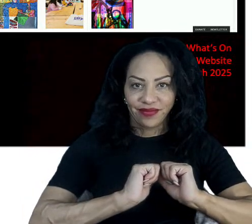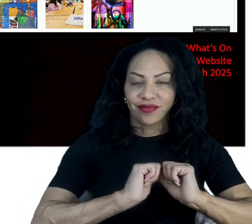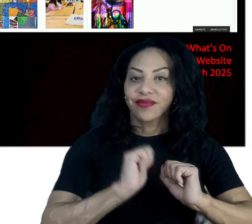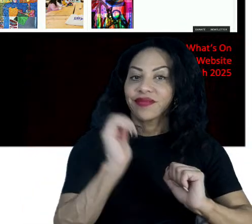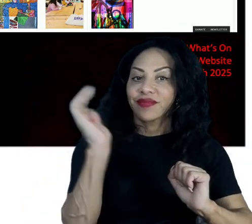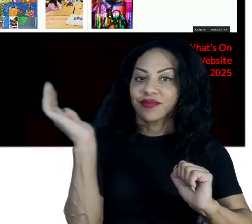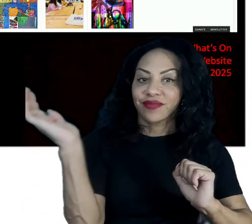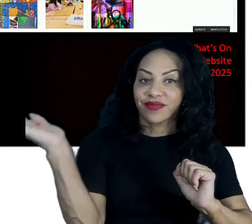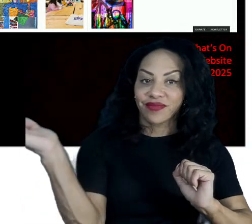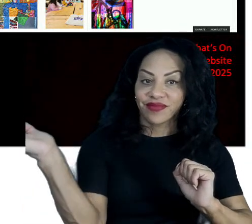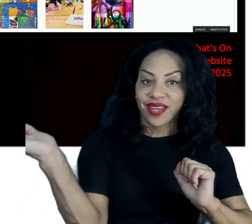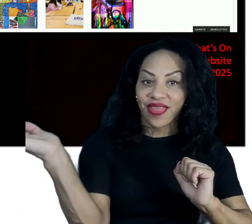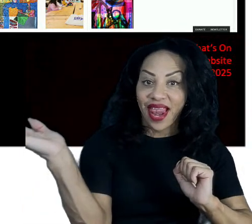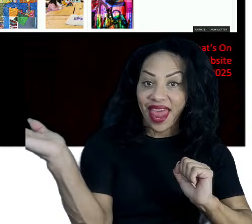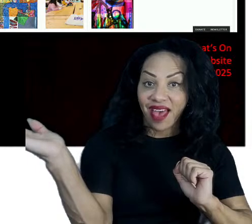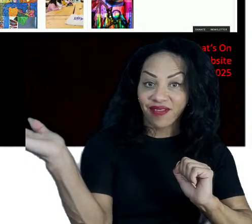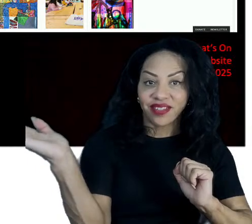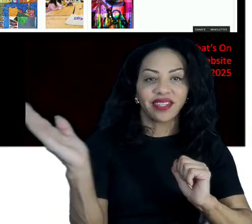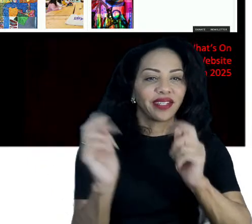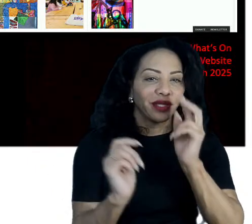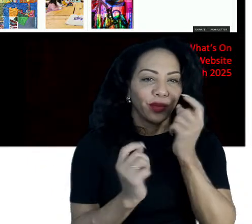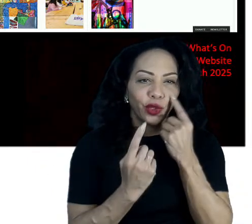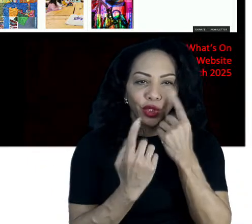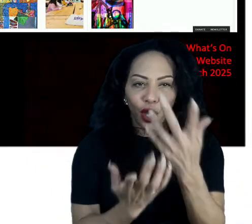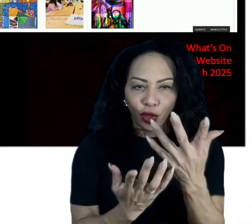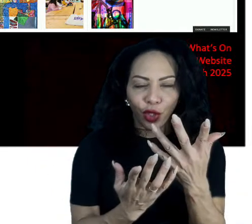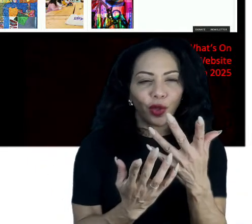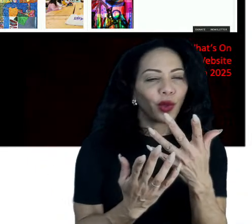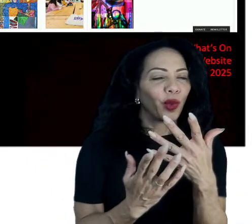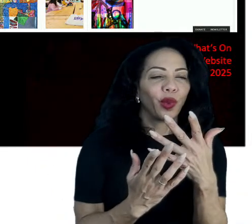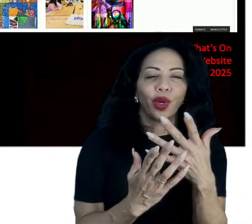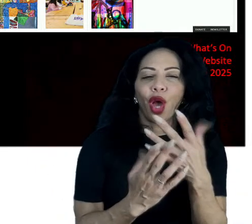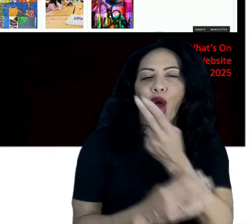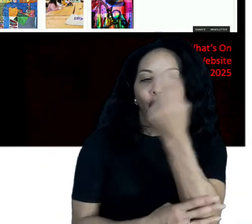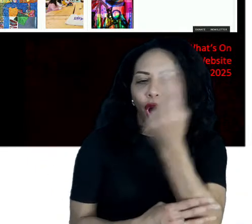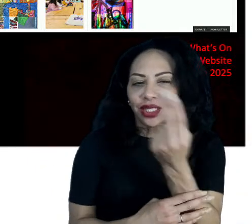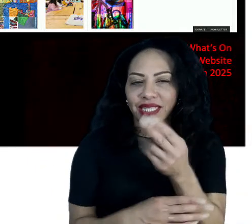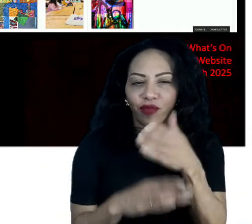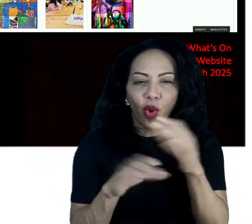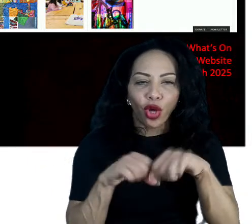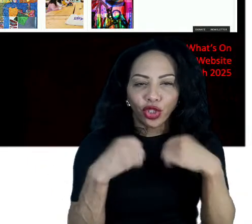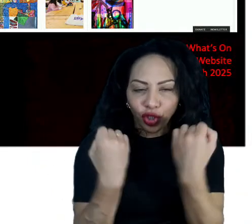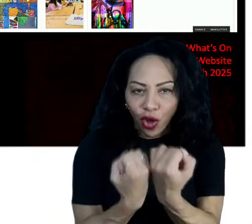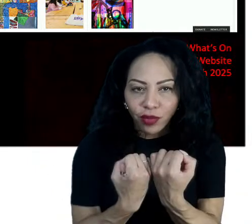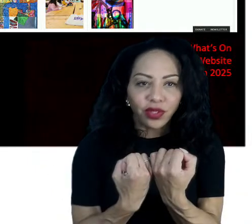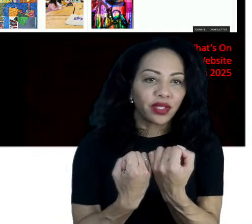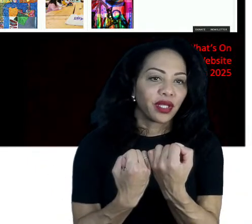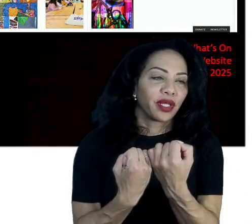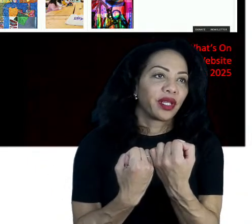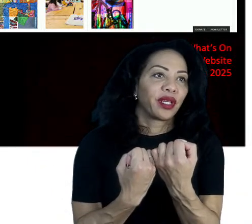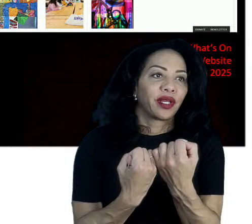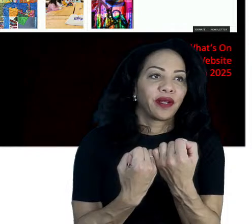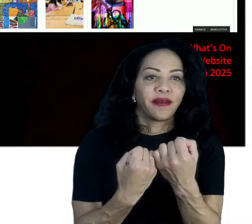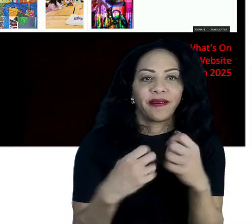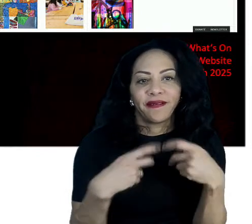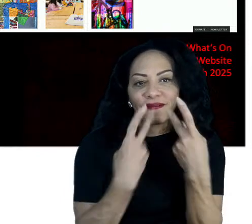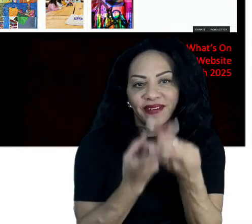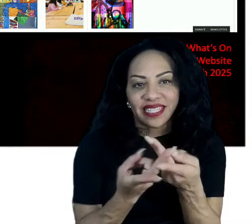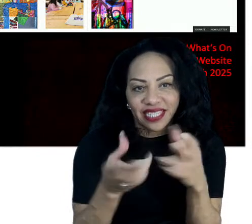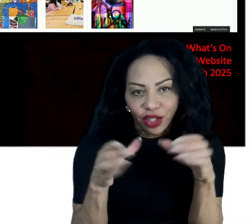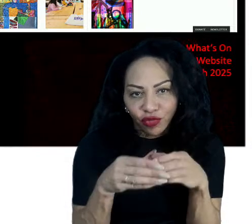artist workshops, clubs, activities for visiting groups, tours, talks, seminars,